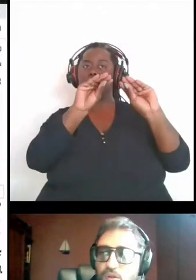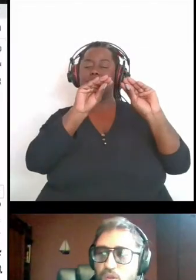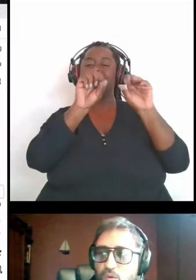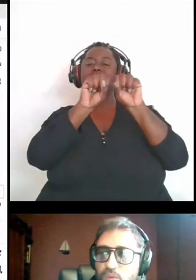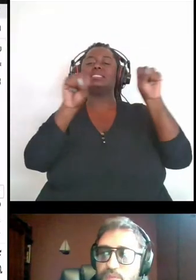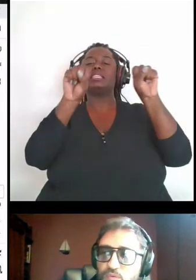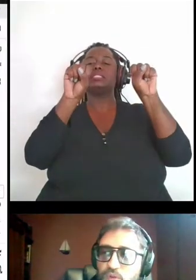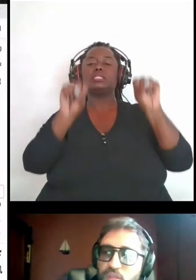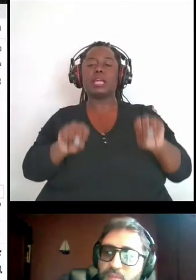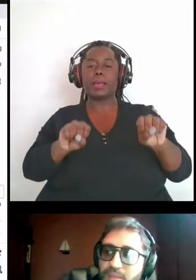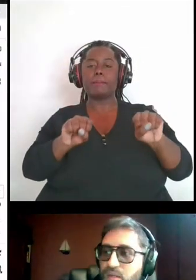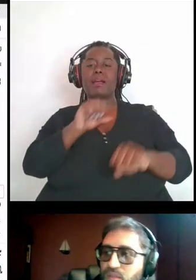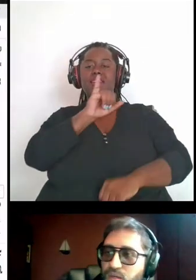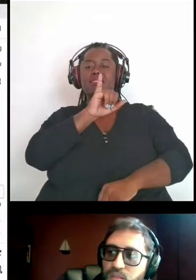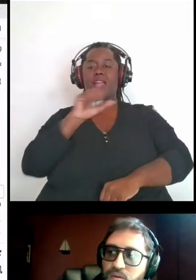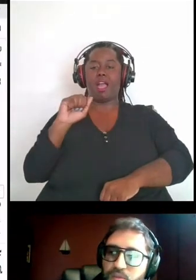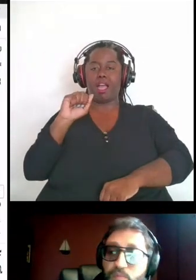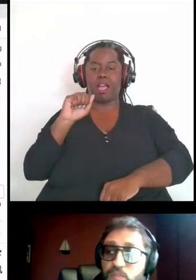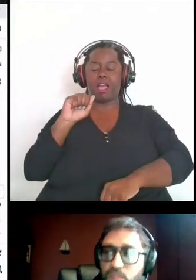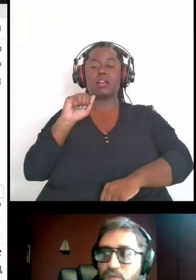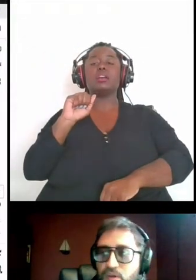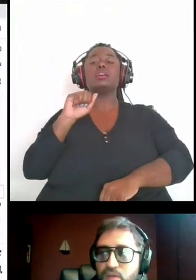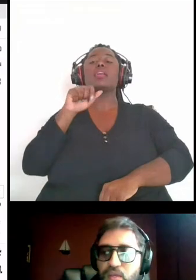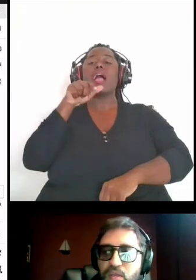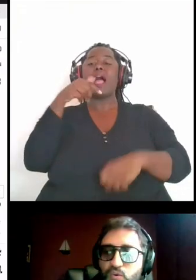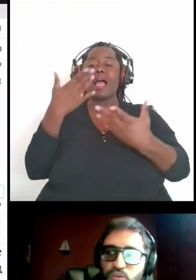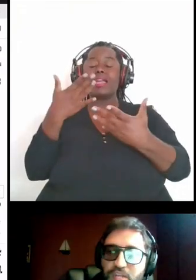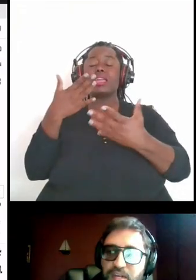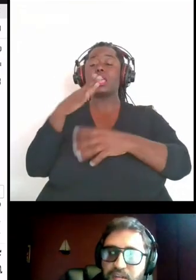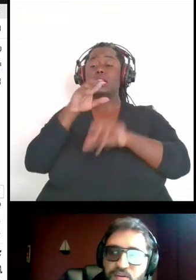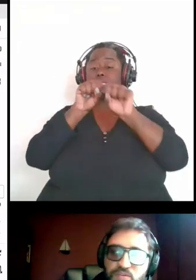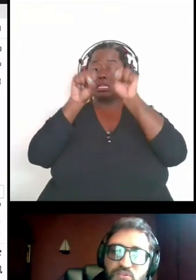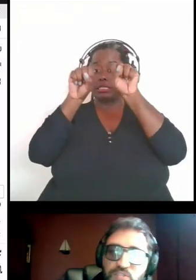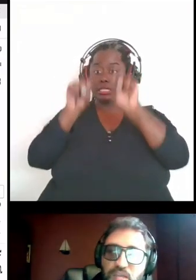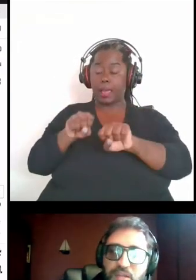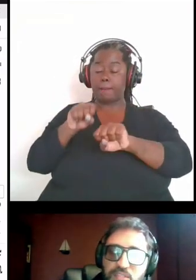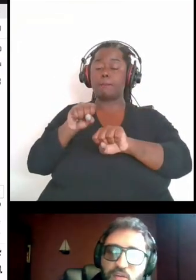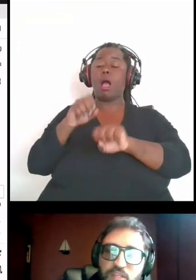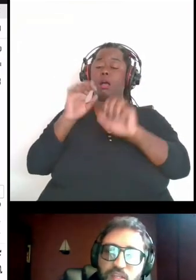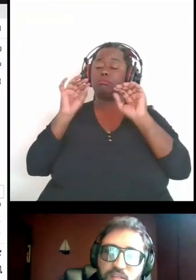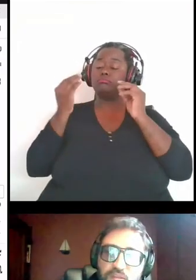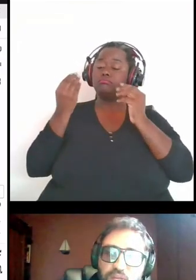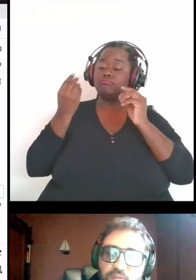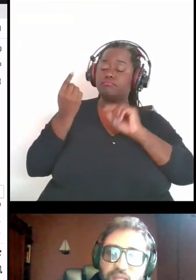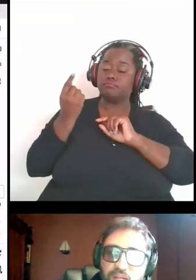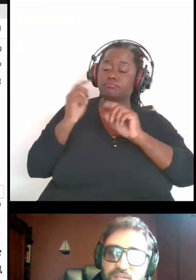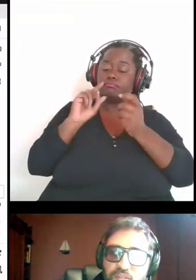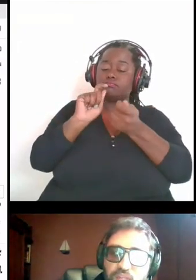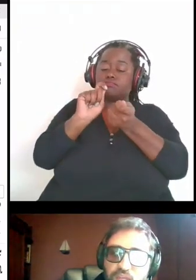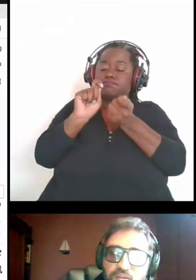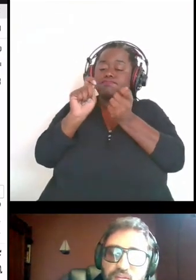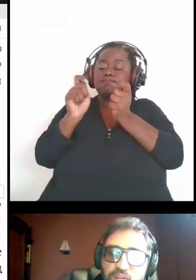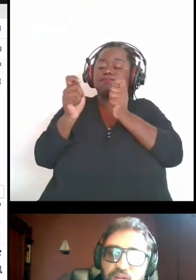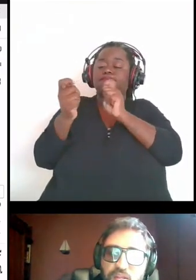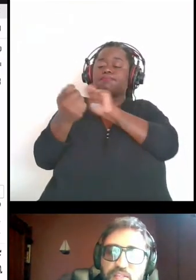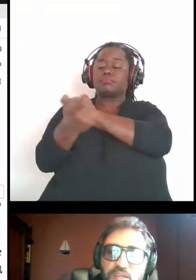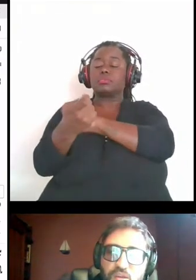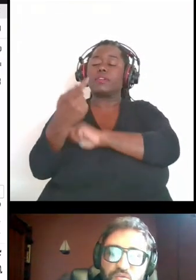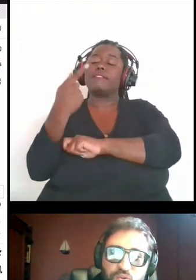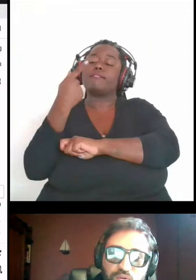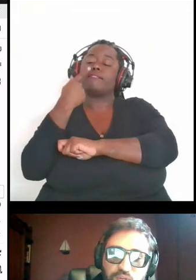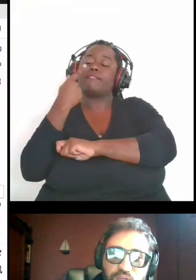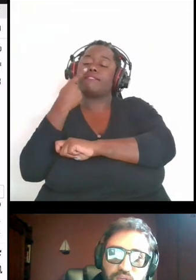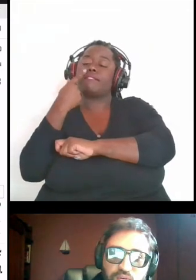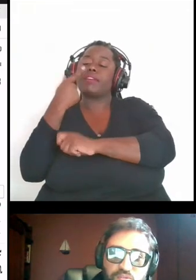so that image was placed in the AI system and we asked the system to reinterpret that image